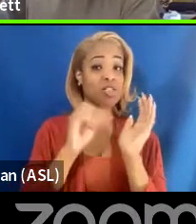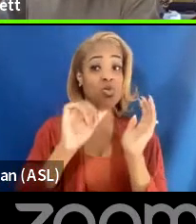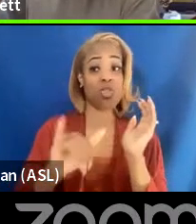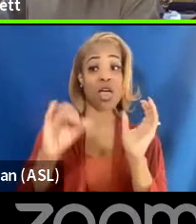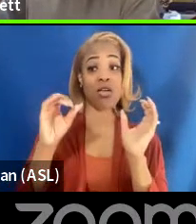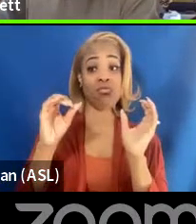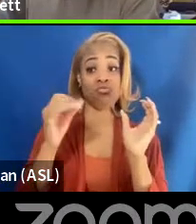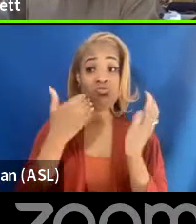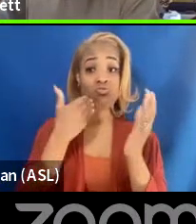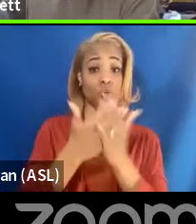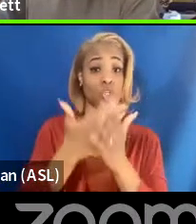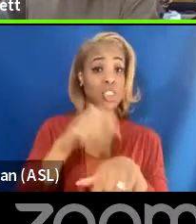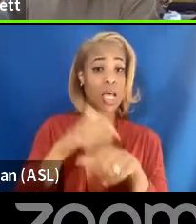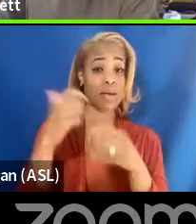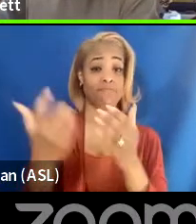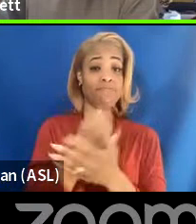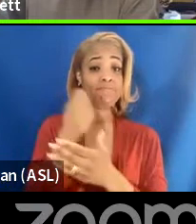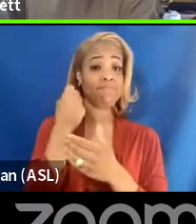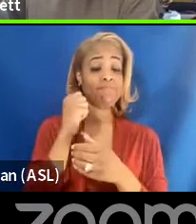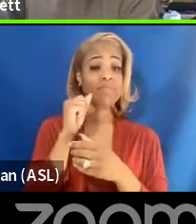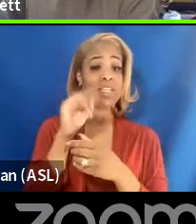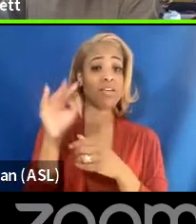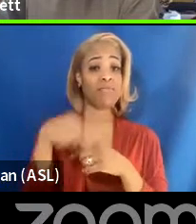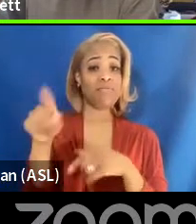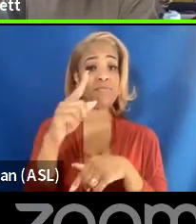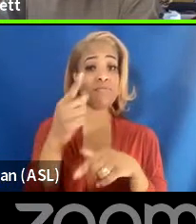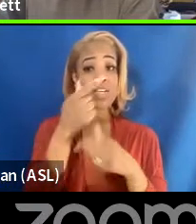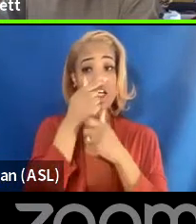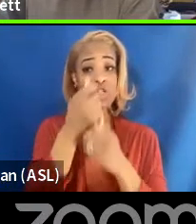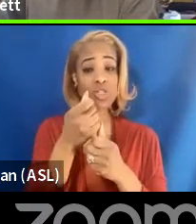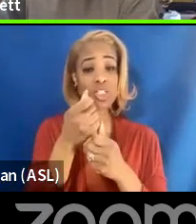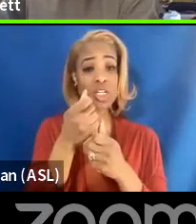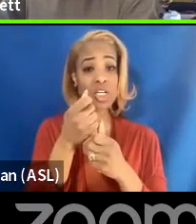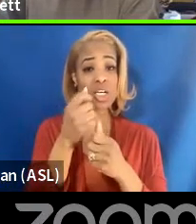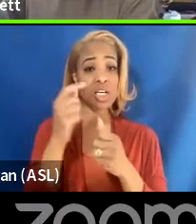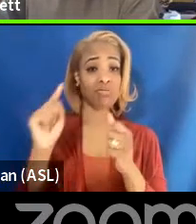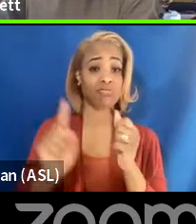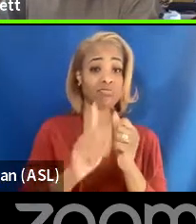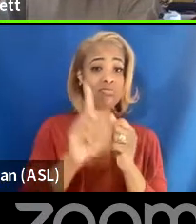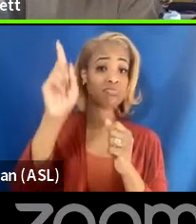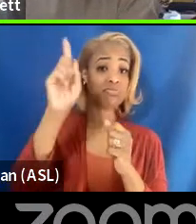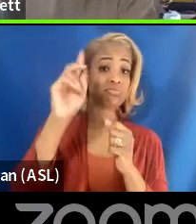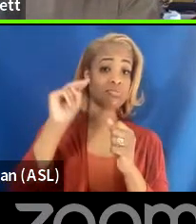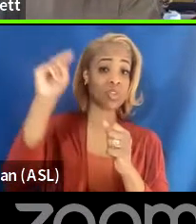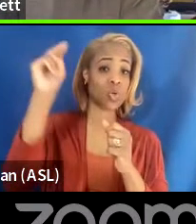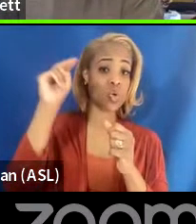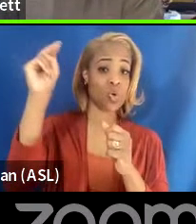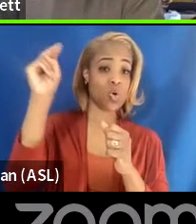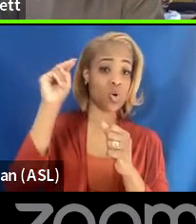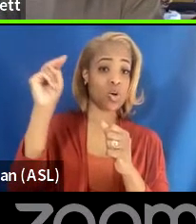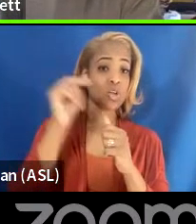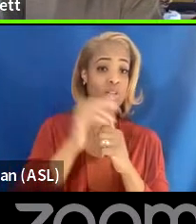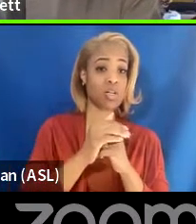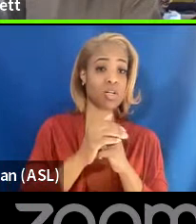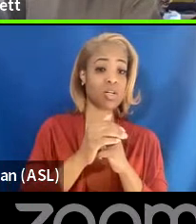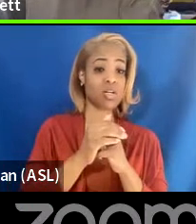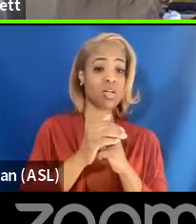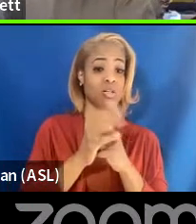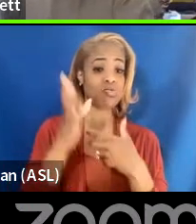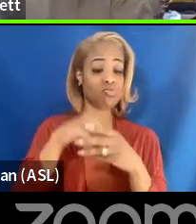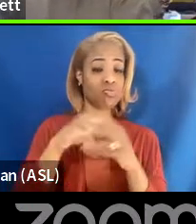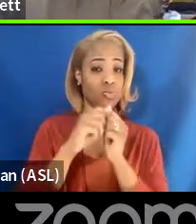opportune time if people would be interested in coming up and participating in the film festival